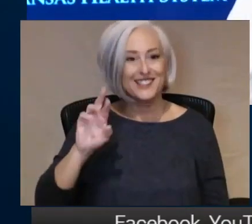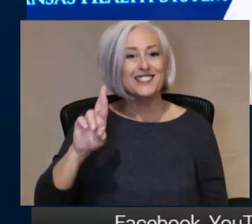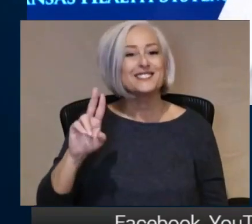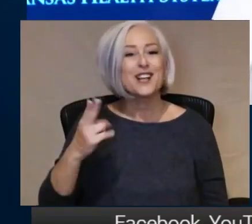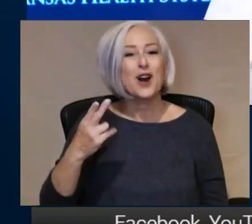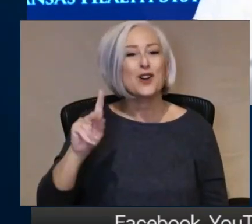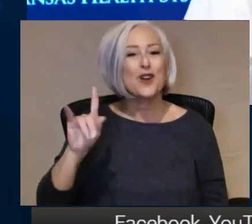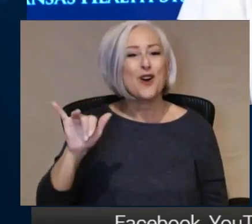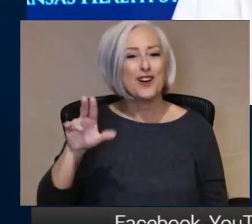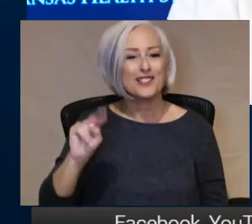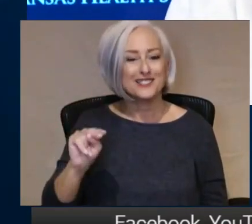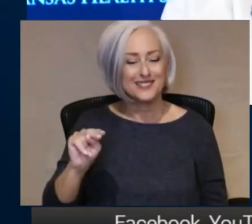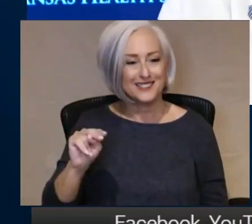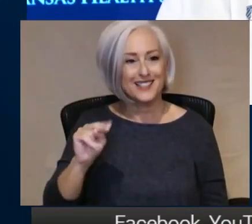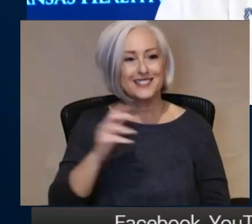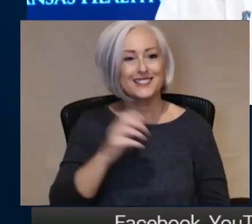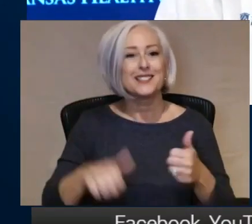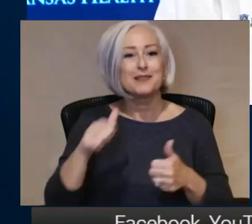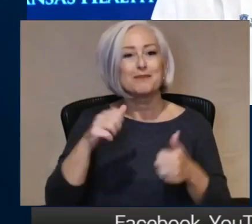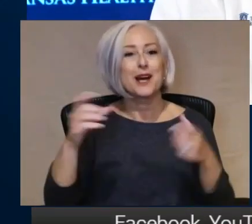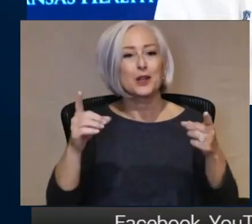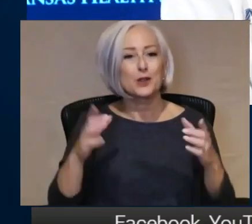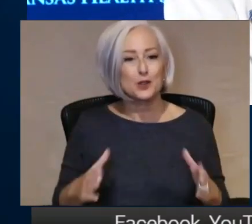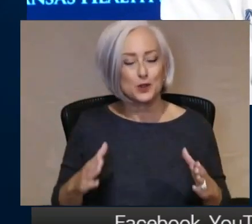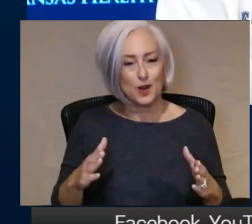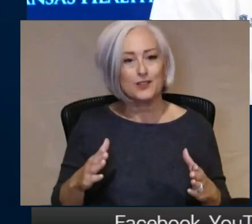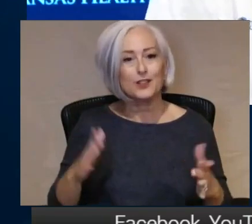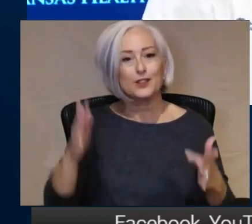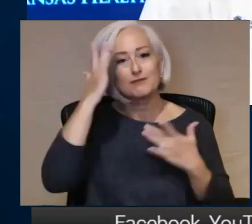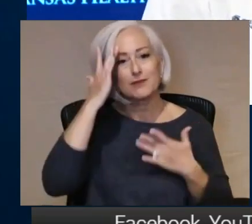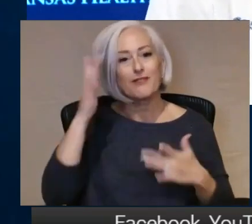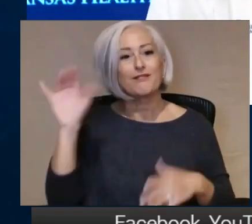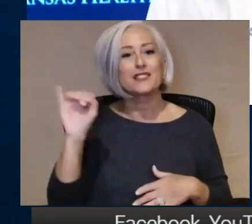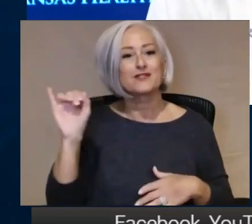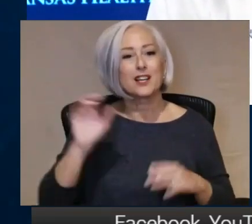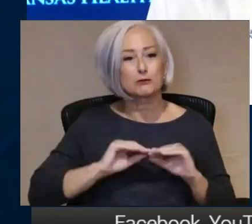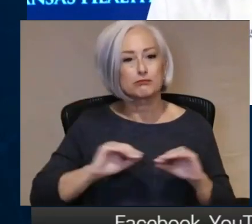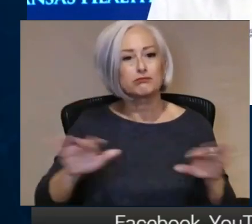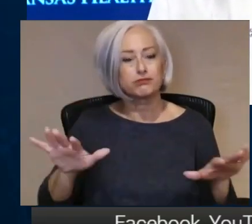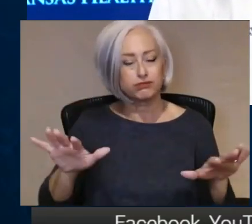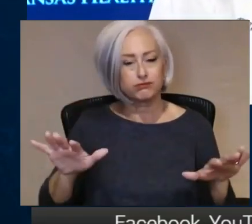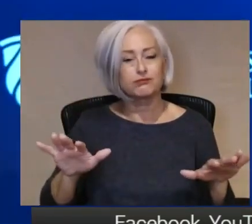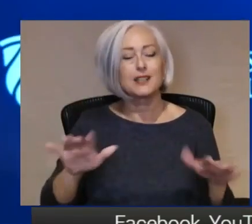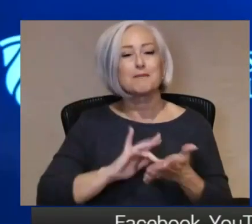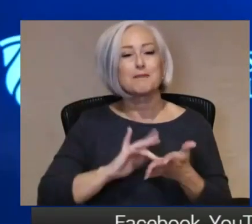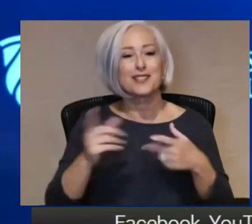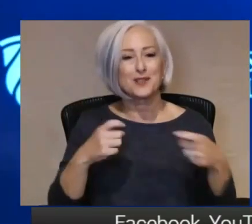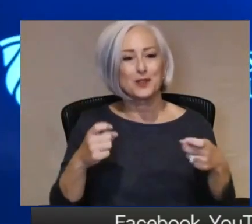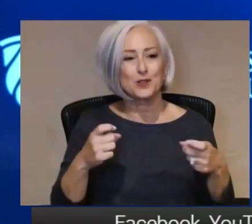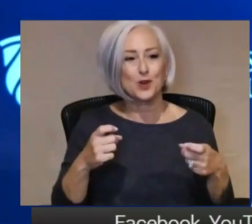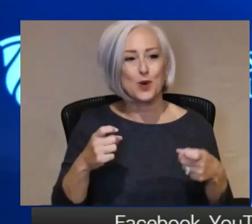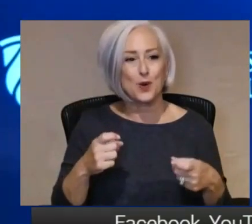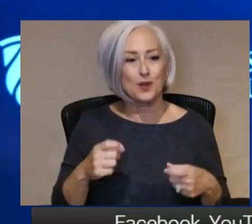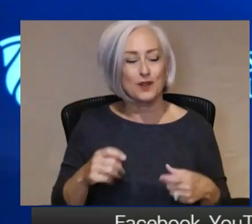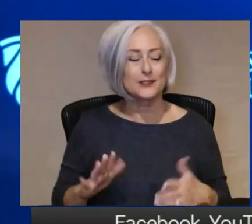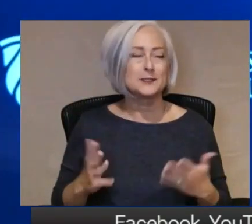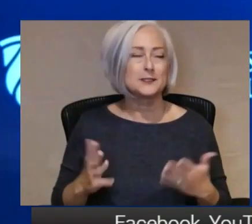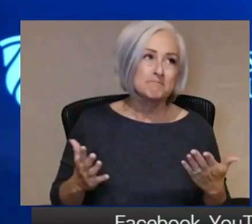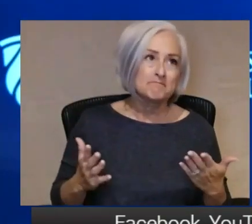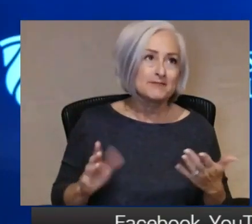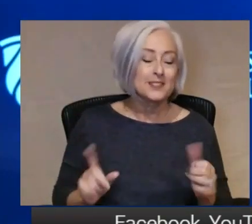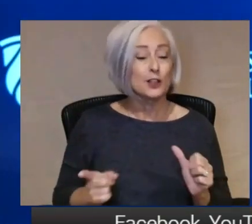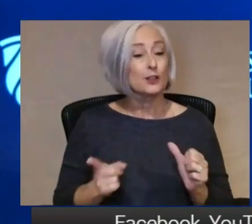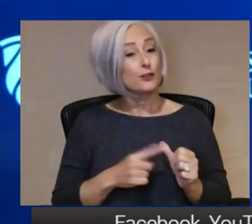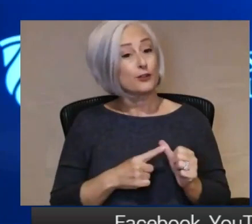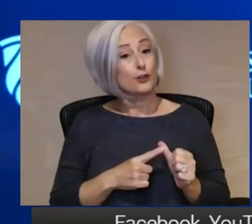Disease and Infection Control. So he and I are going to go take this one on. Let me just say, first of all, masking is